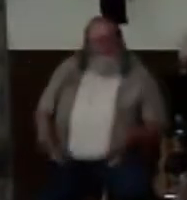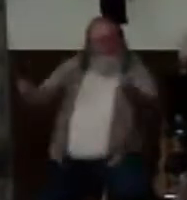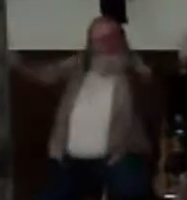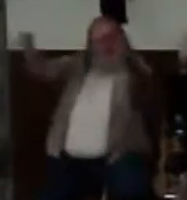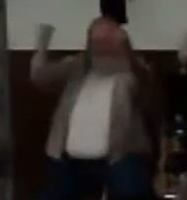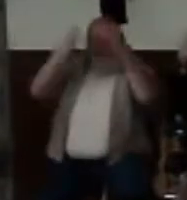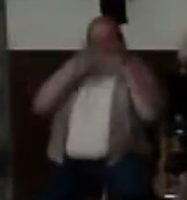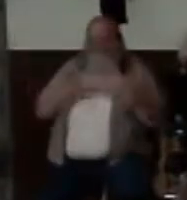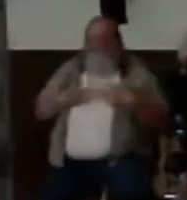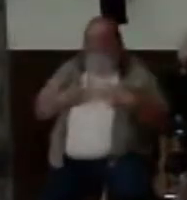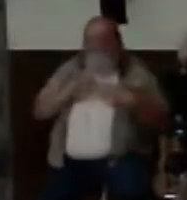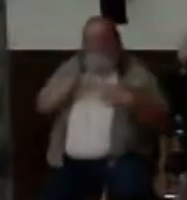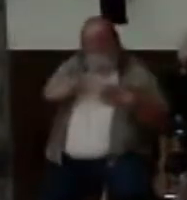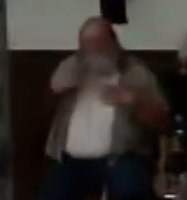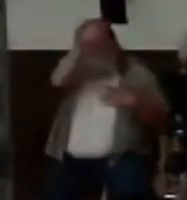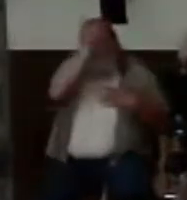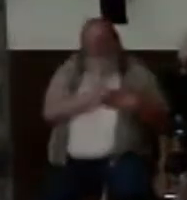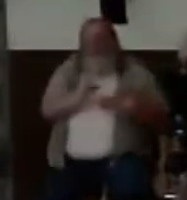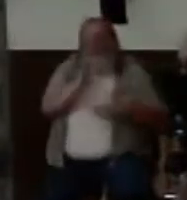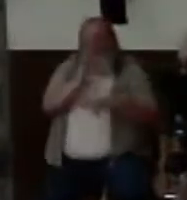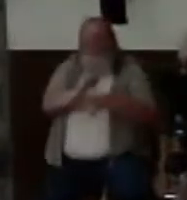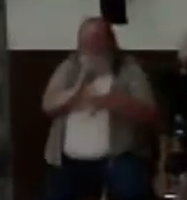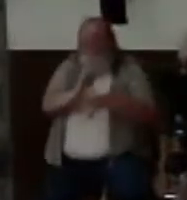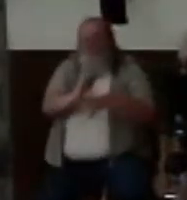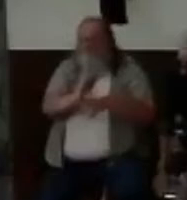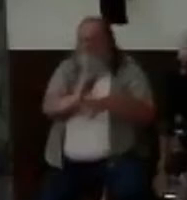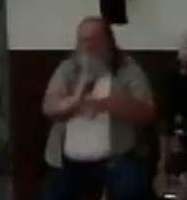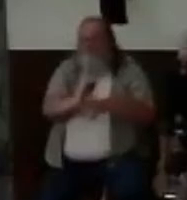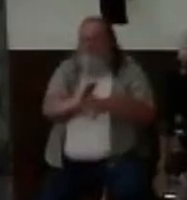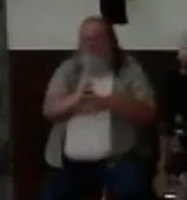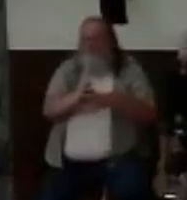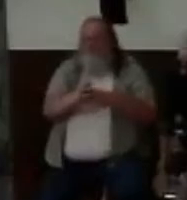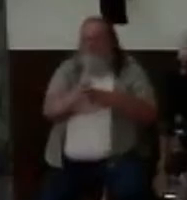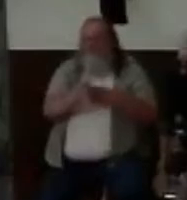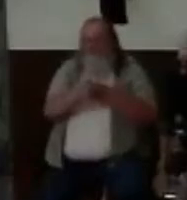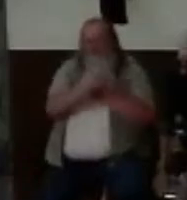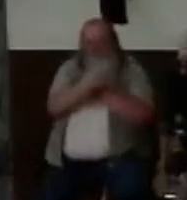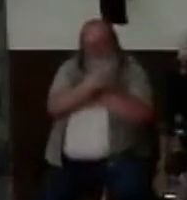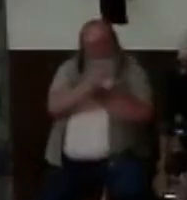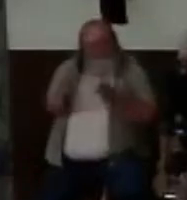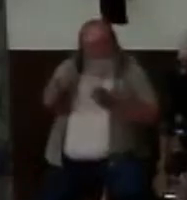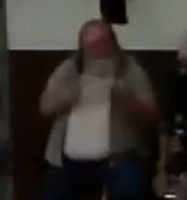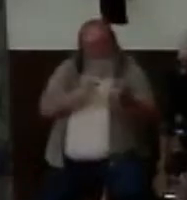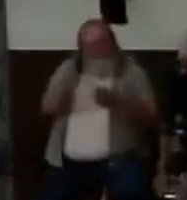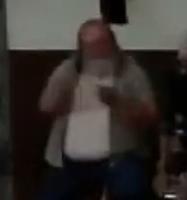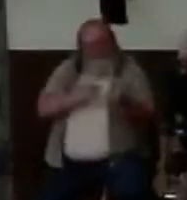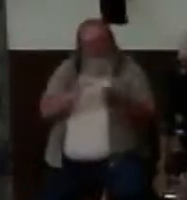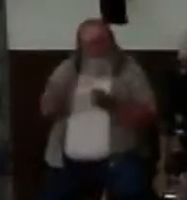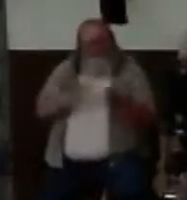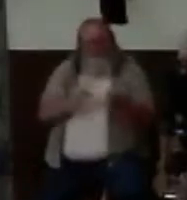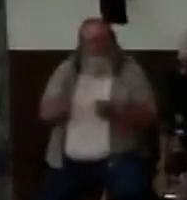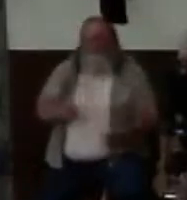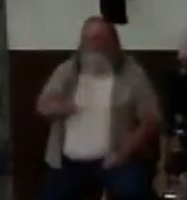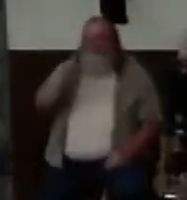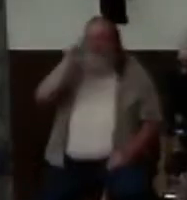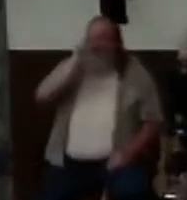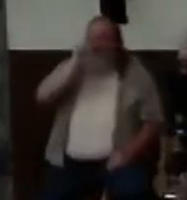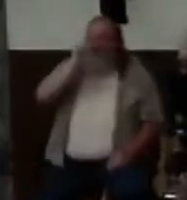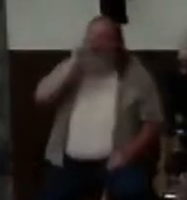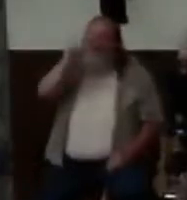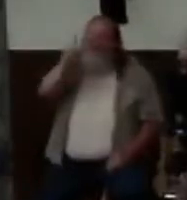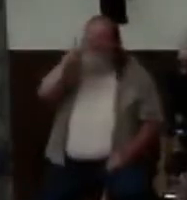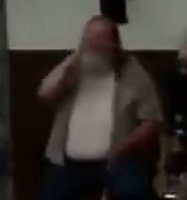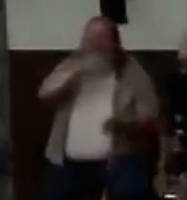God's church, the body of Christ, will rule and reign on this earth for 1,000 years after